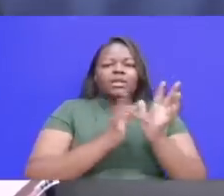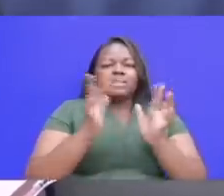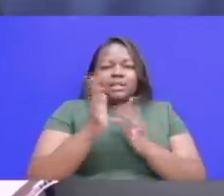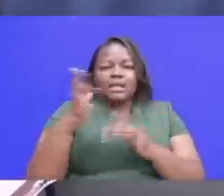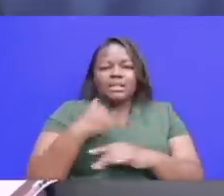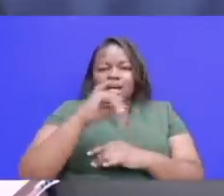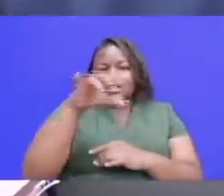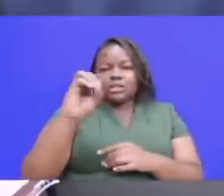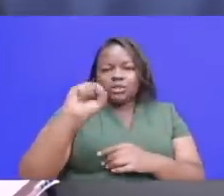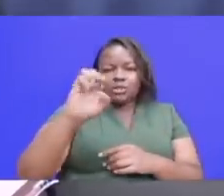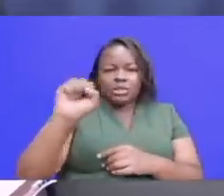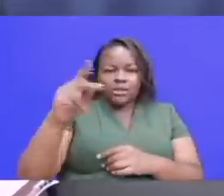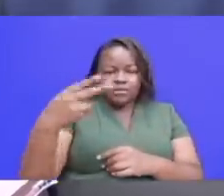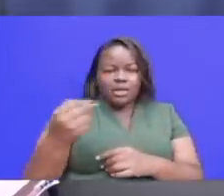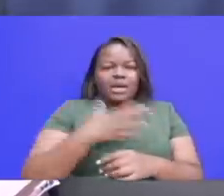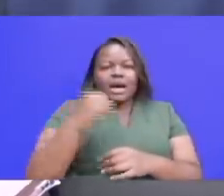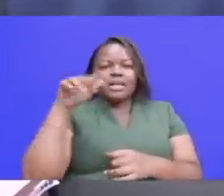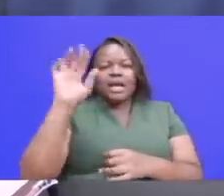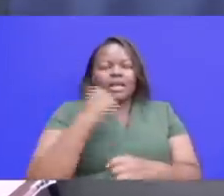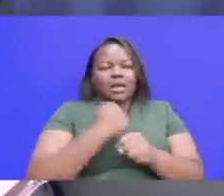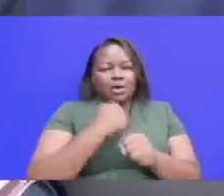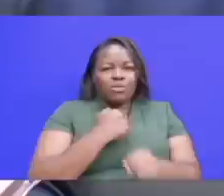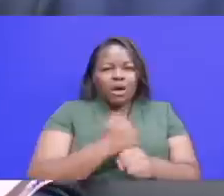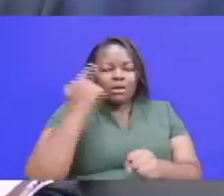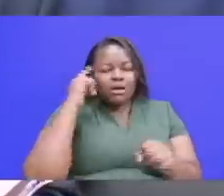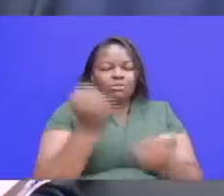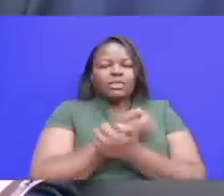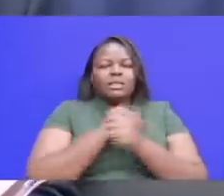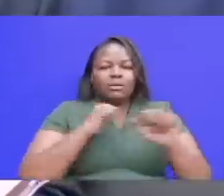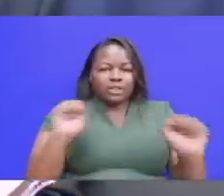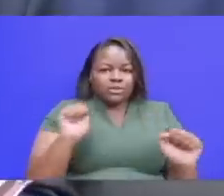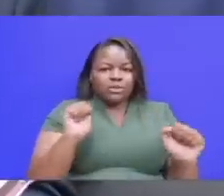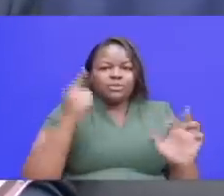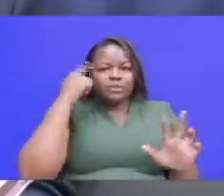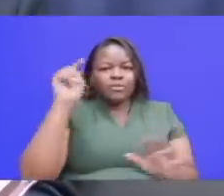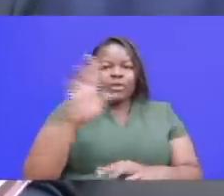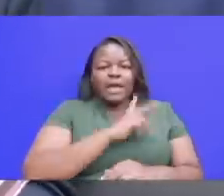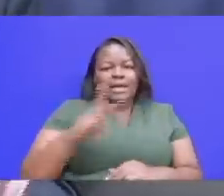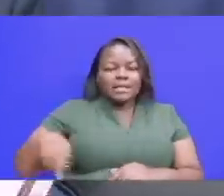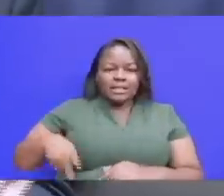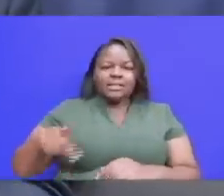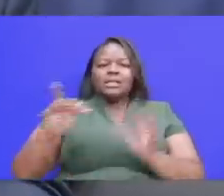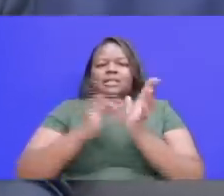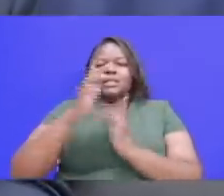all came victorious. They worked for the salvation of their kinsmen. Jesus came